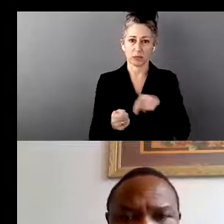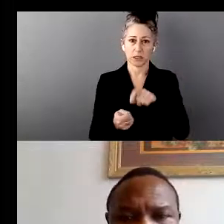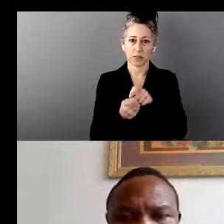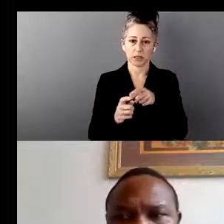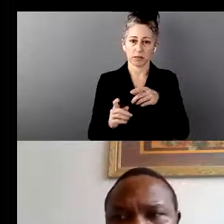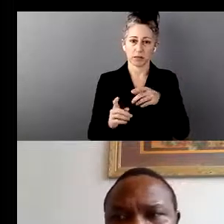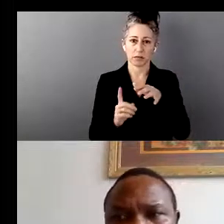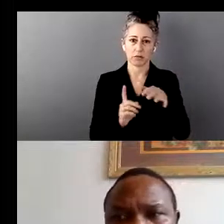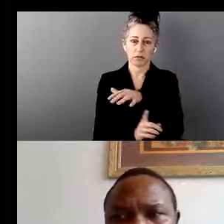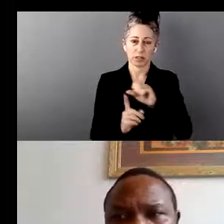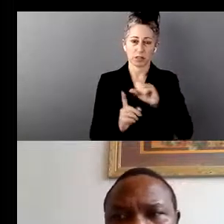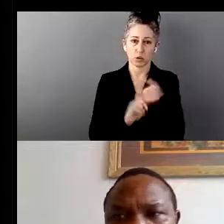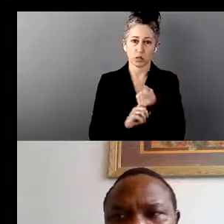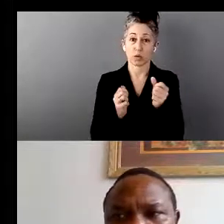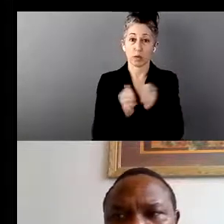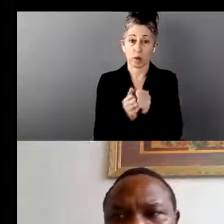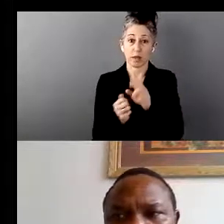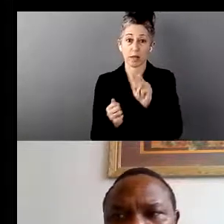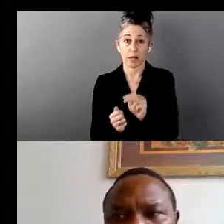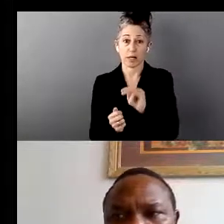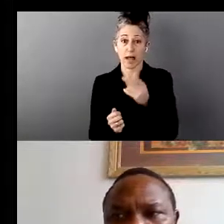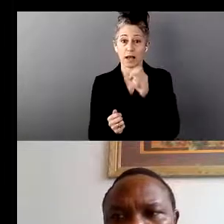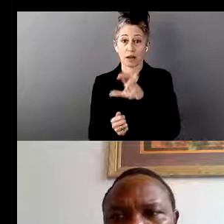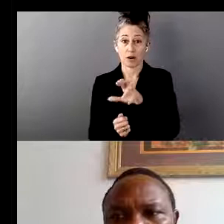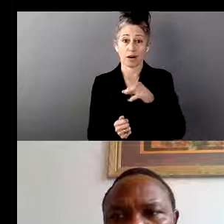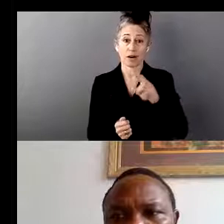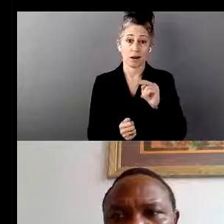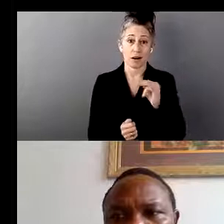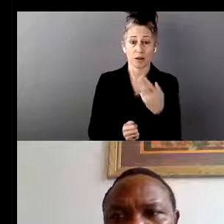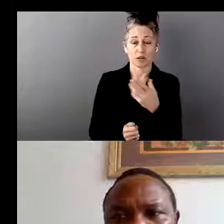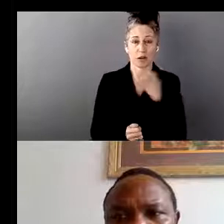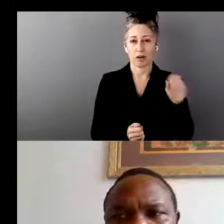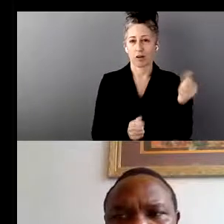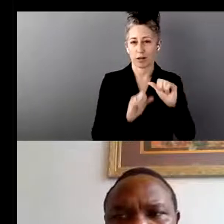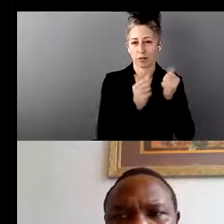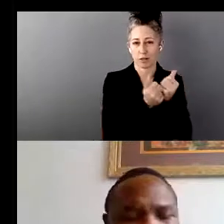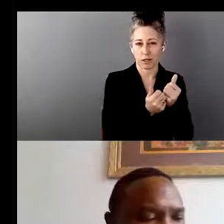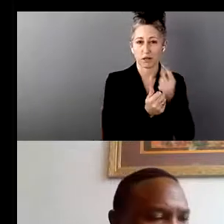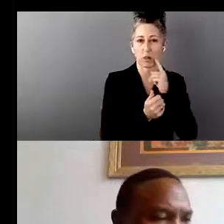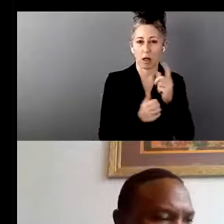situation with NIDILRR and NIH and other agencies coming together and talking about